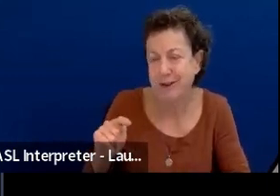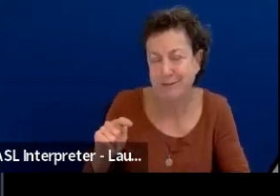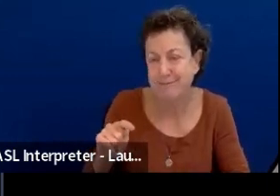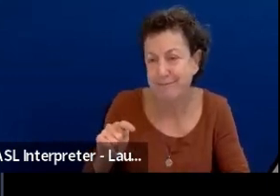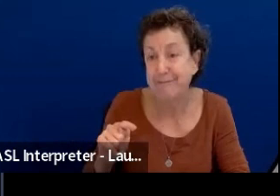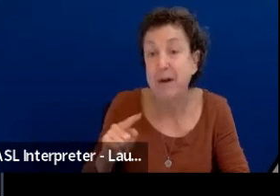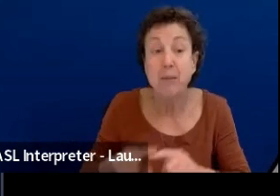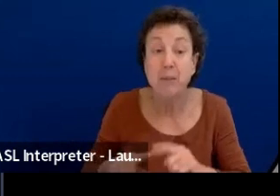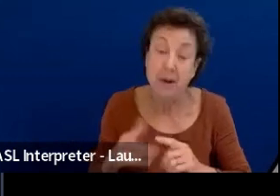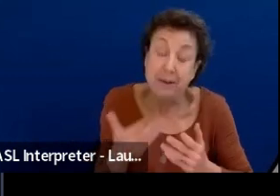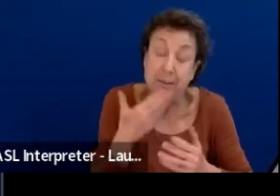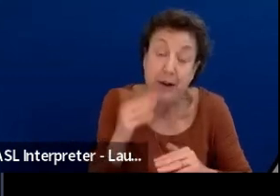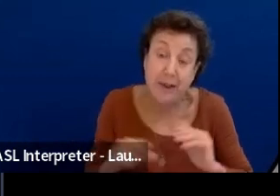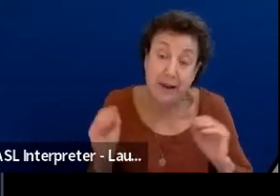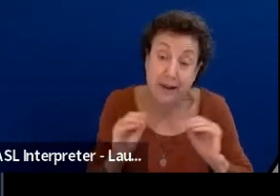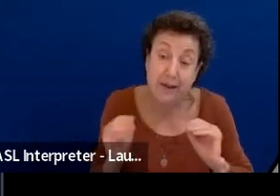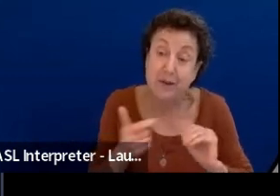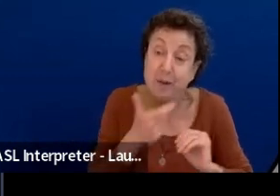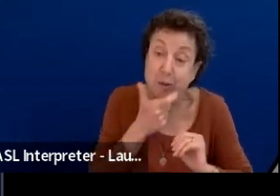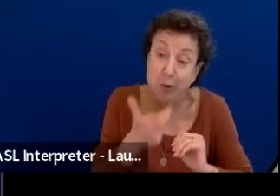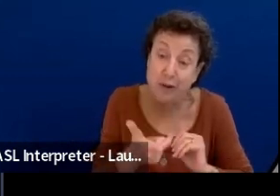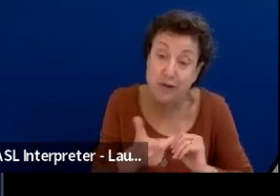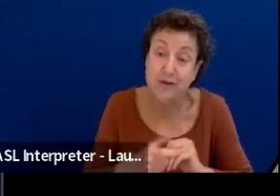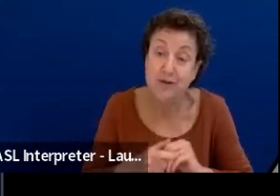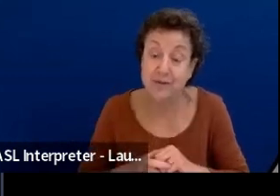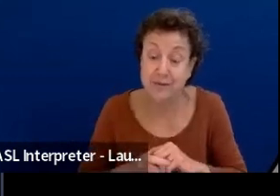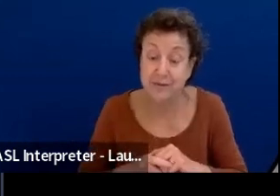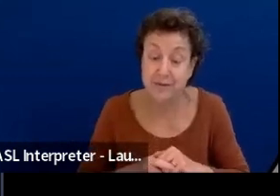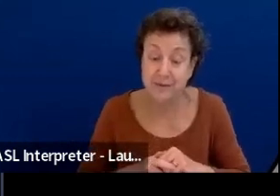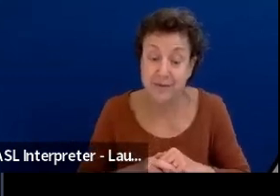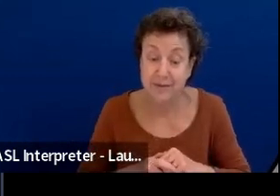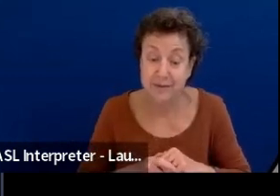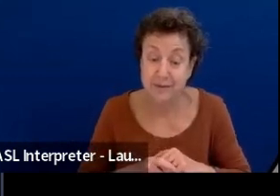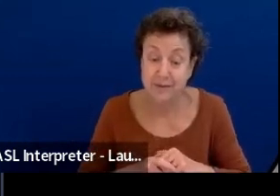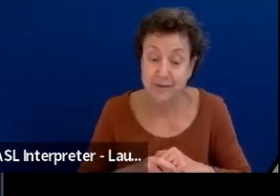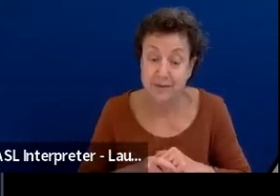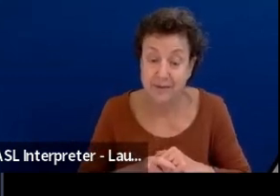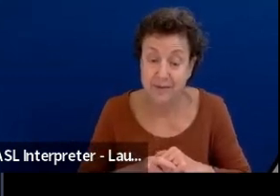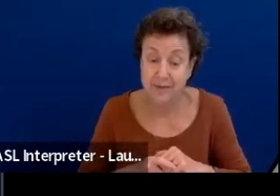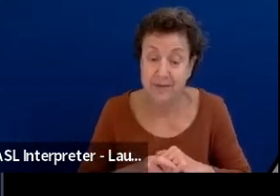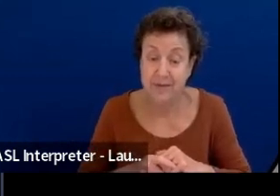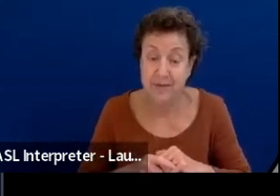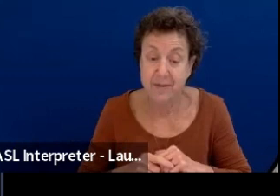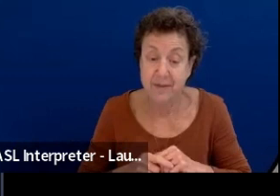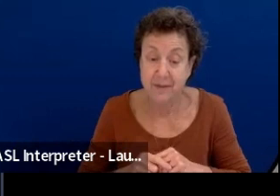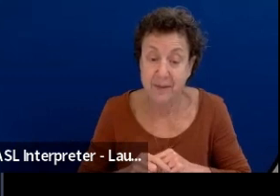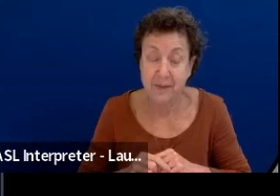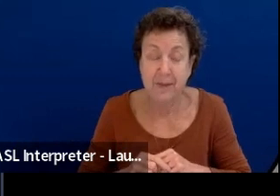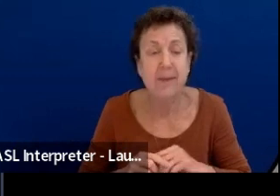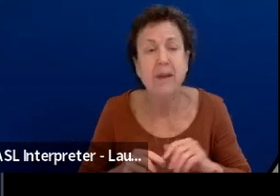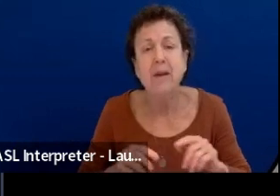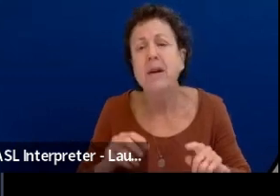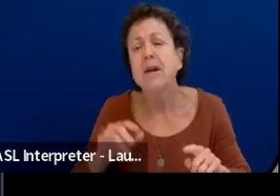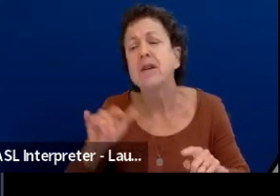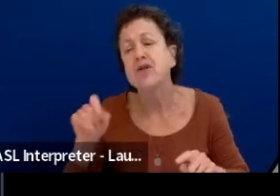you can at least watch the proceedings that are going on. I am, And